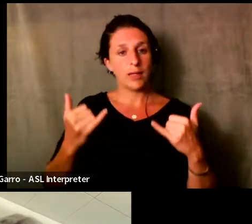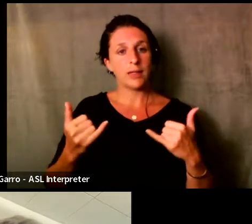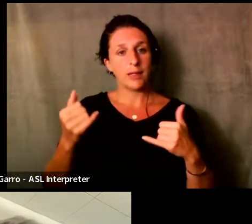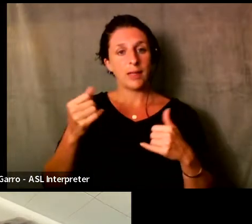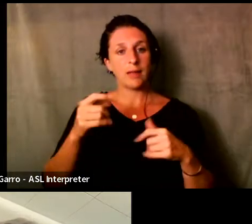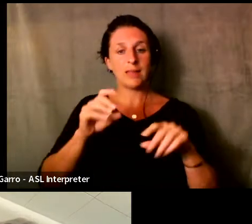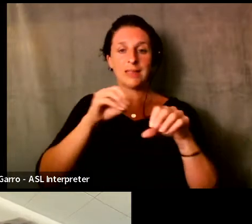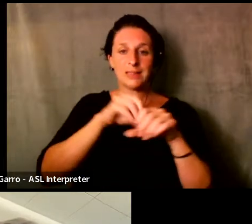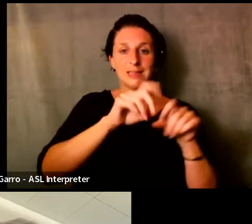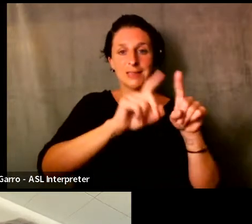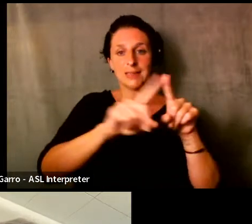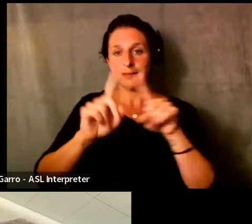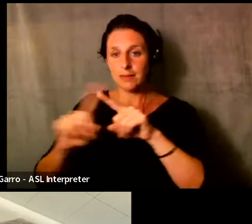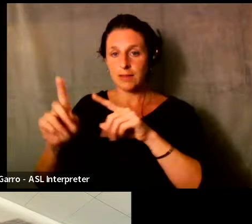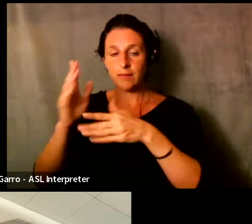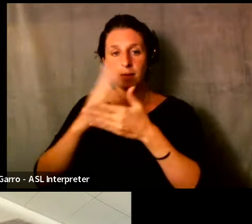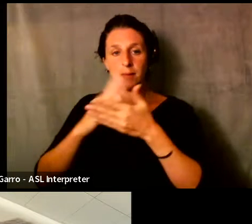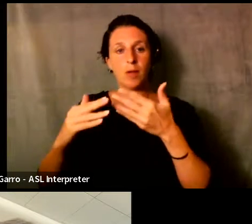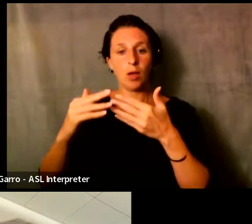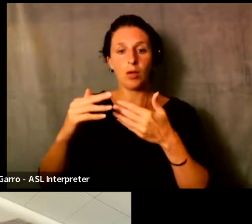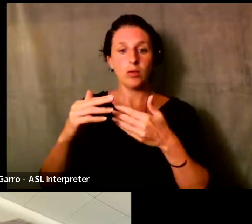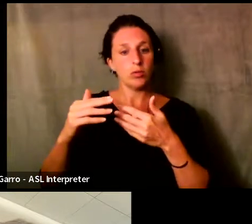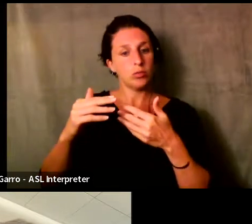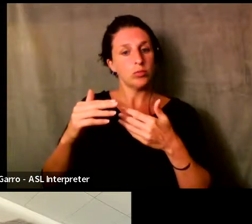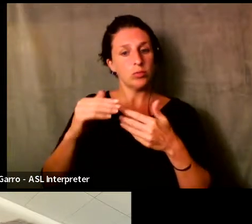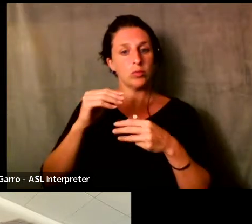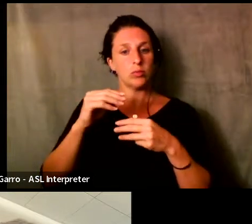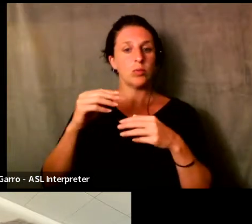parts of the world where there's a lot of war and a lot of